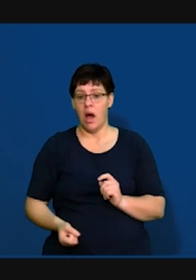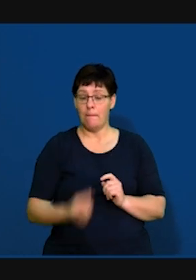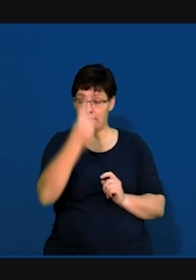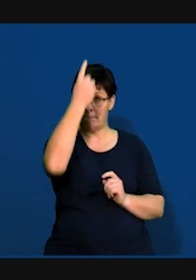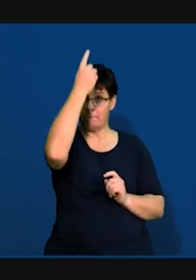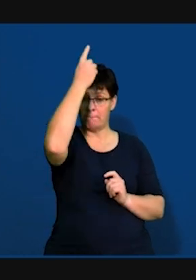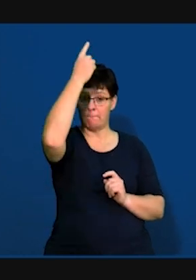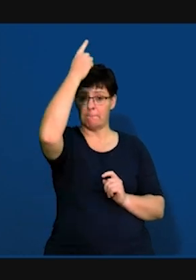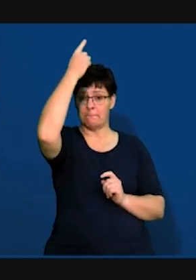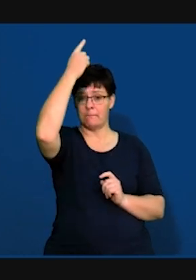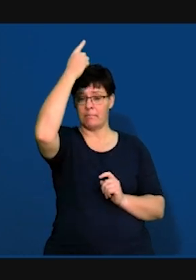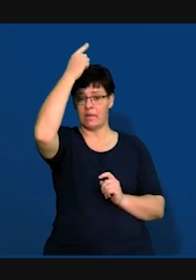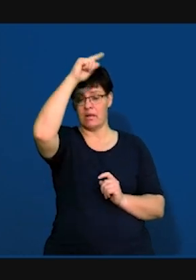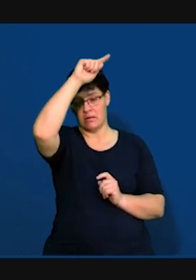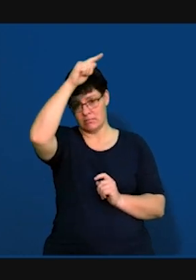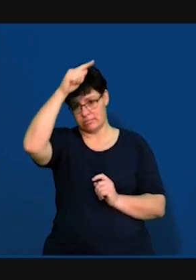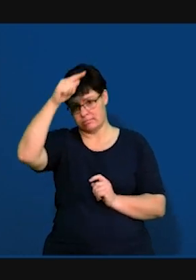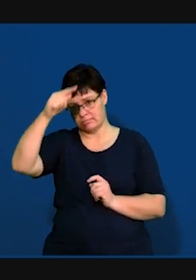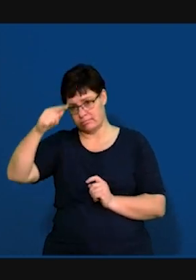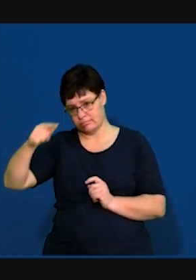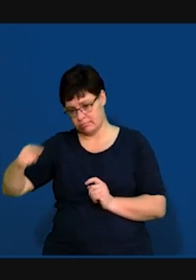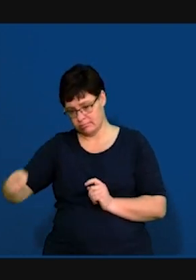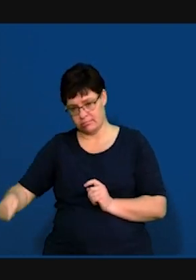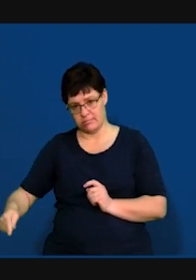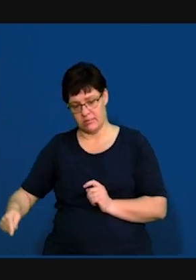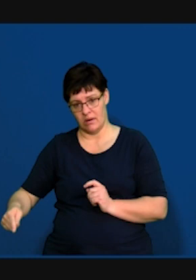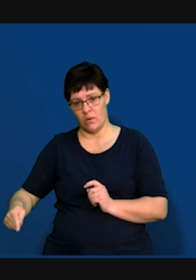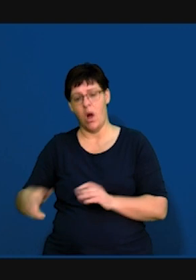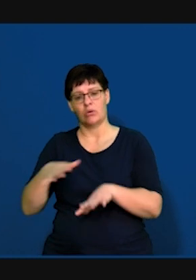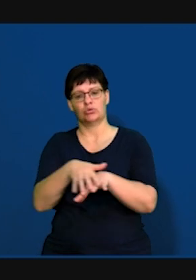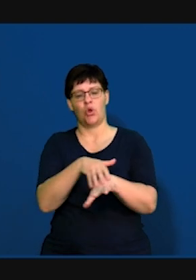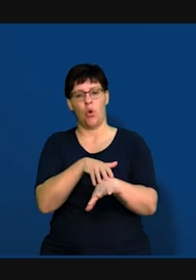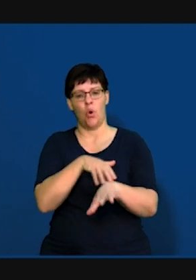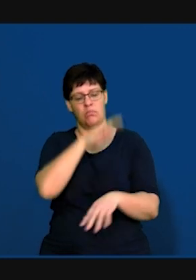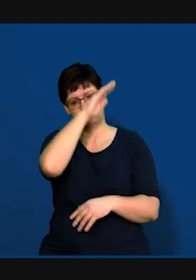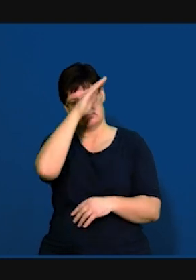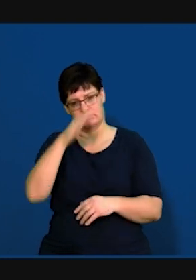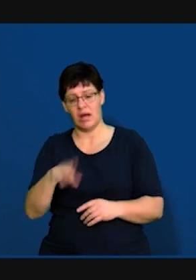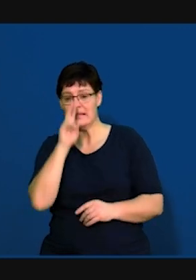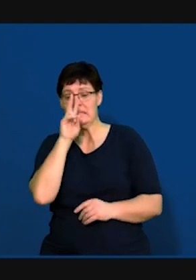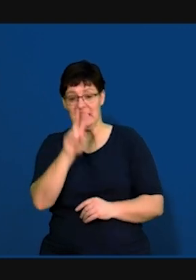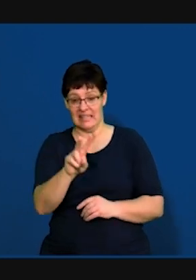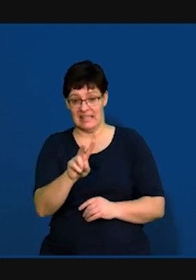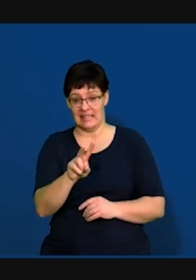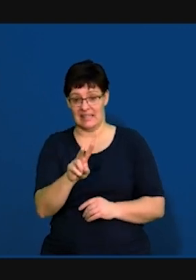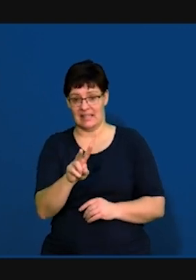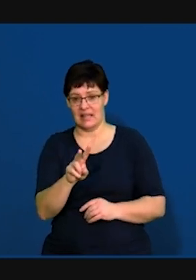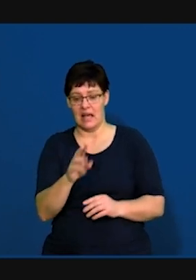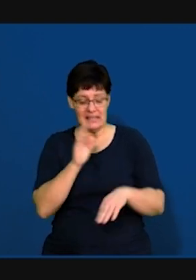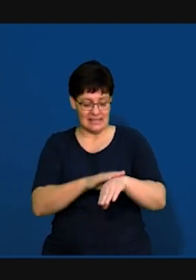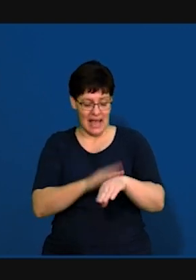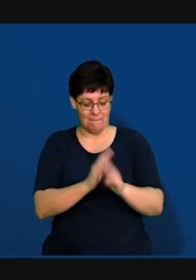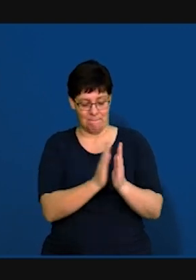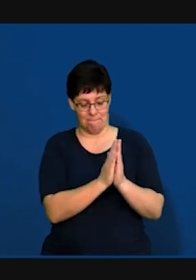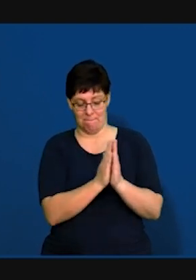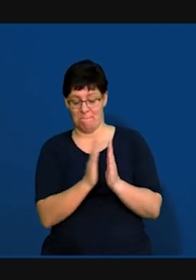actually will get a graph of this sort. Now, I want you guys to pay careful attention to the length of time that it